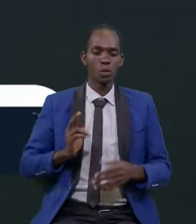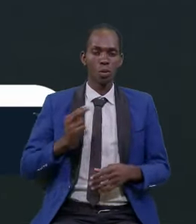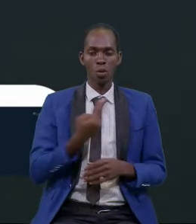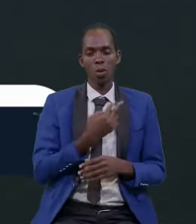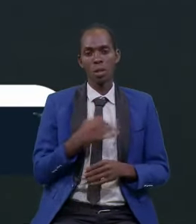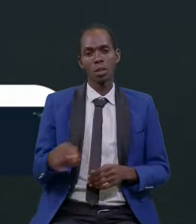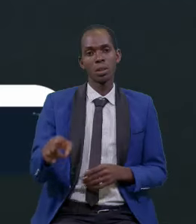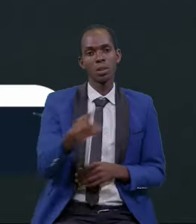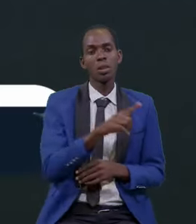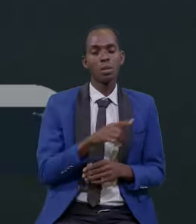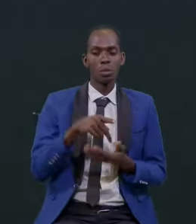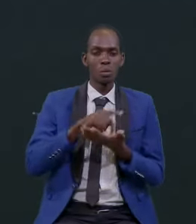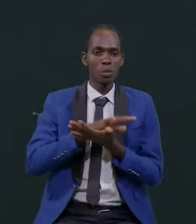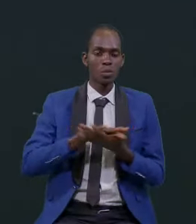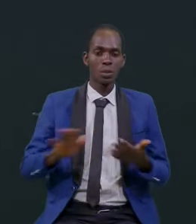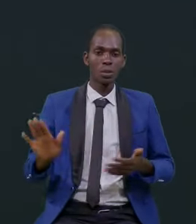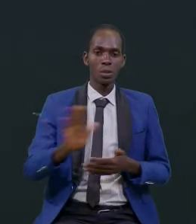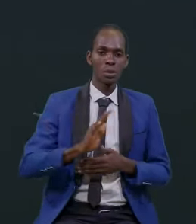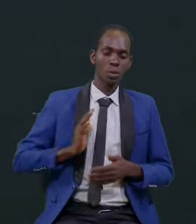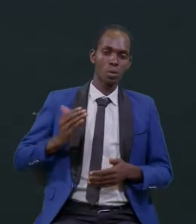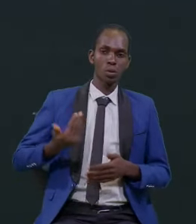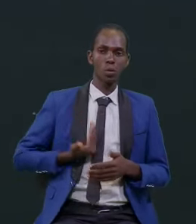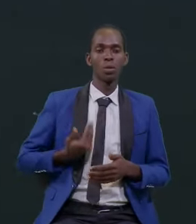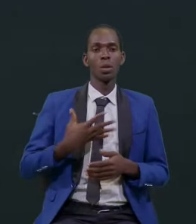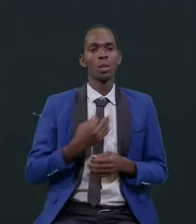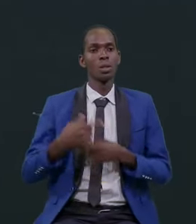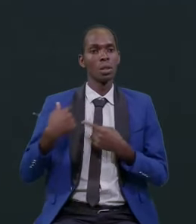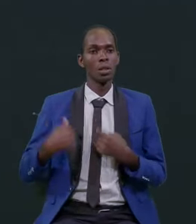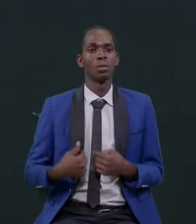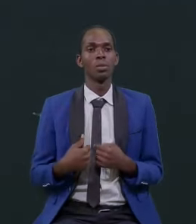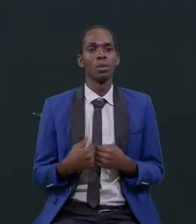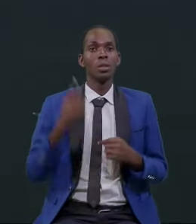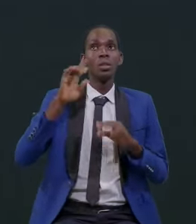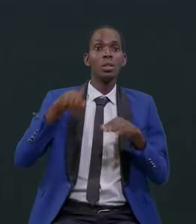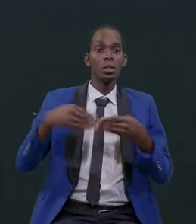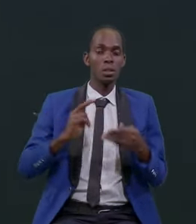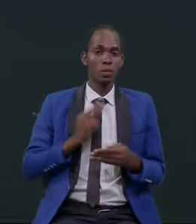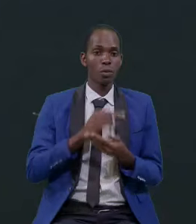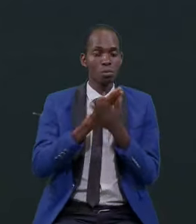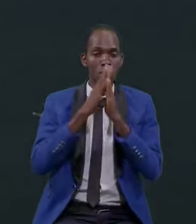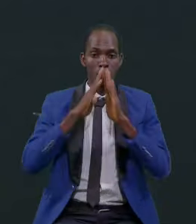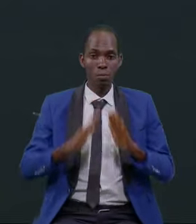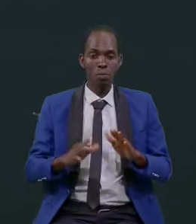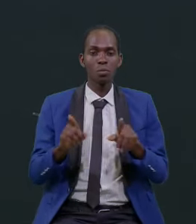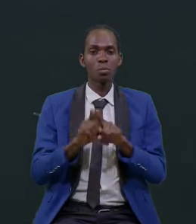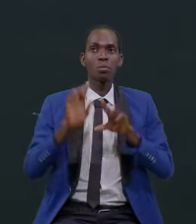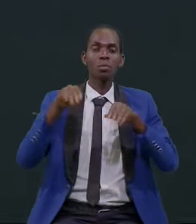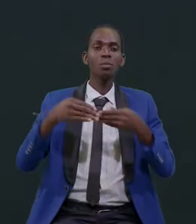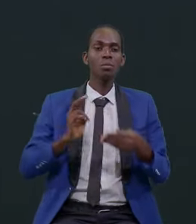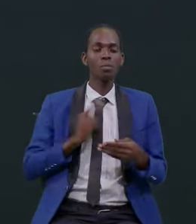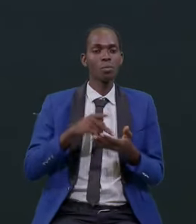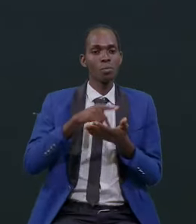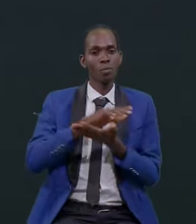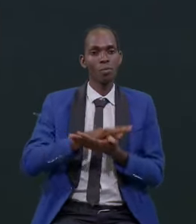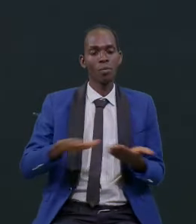their souls, their hearts with faith. He grants us peace, he grants us purity. It tells us in